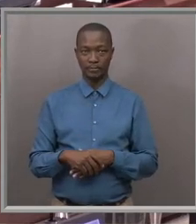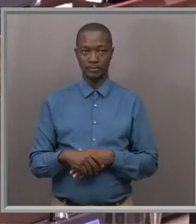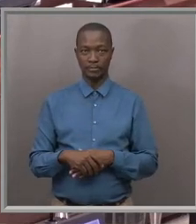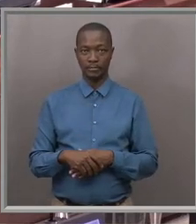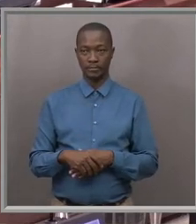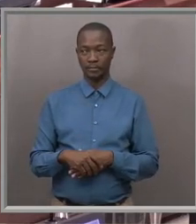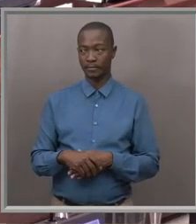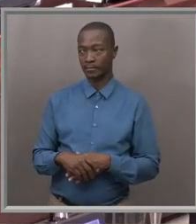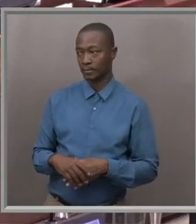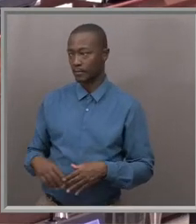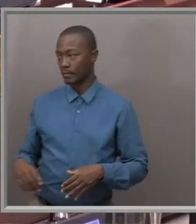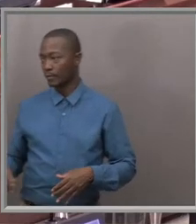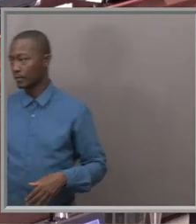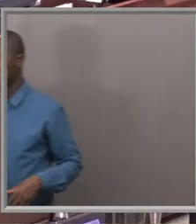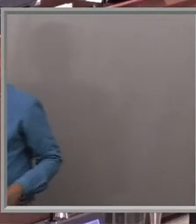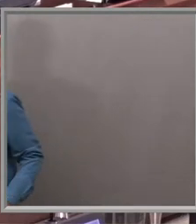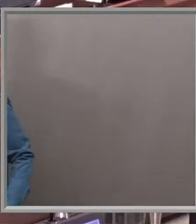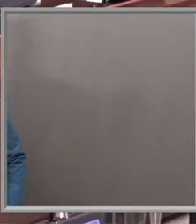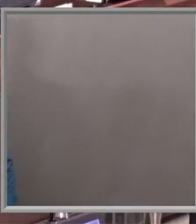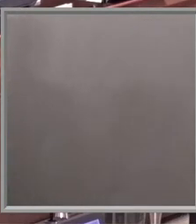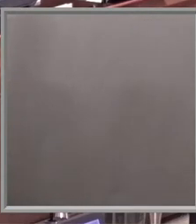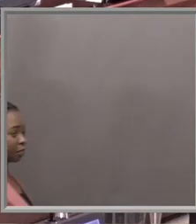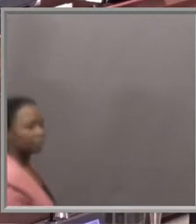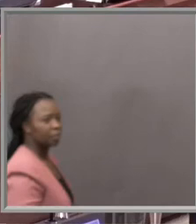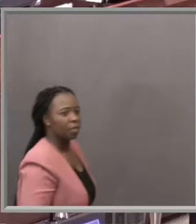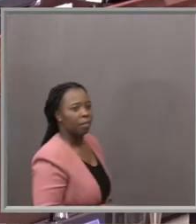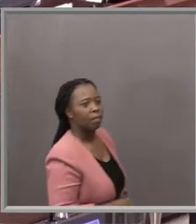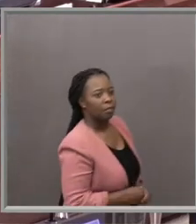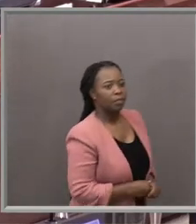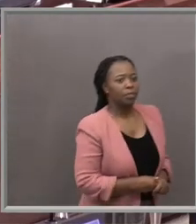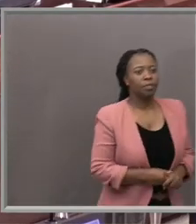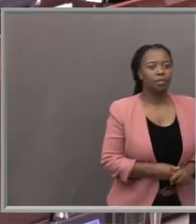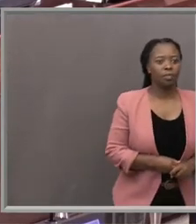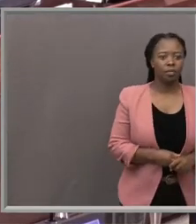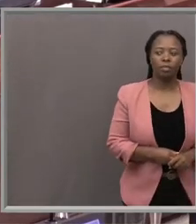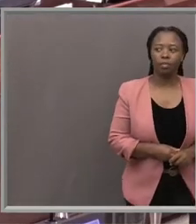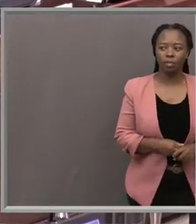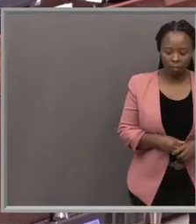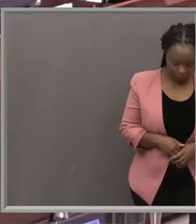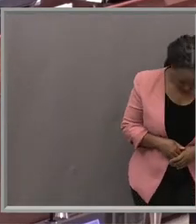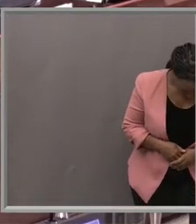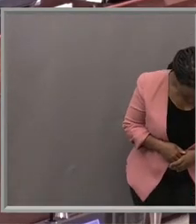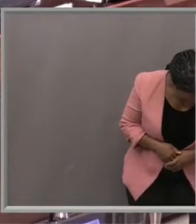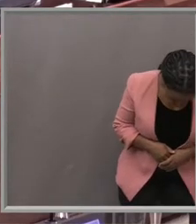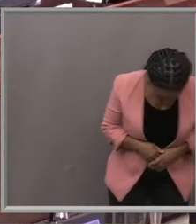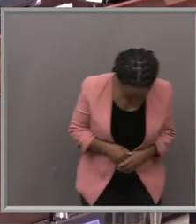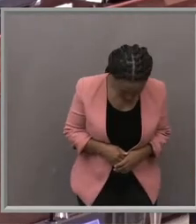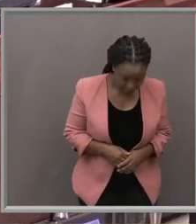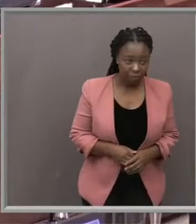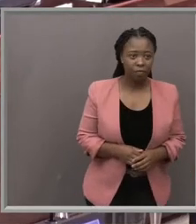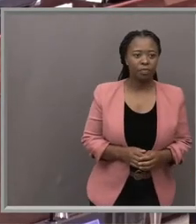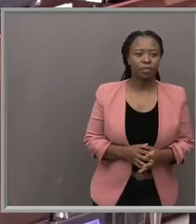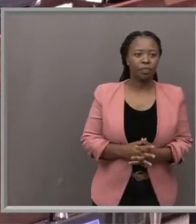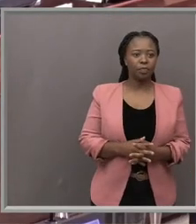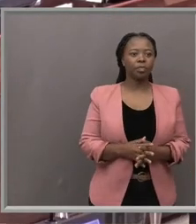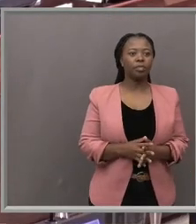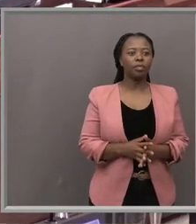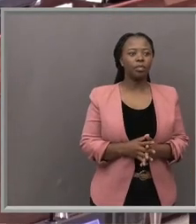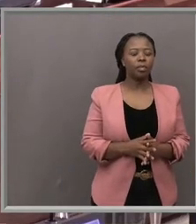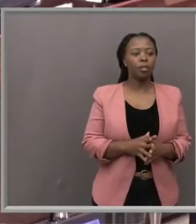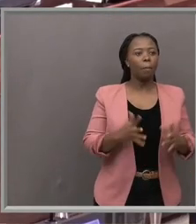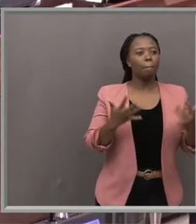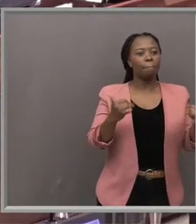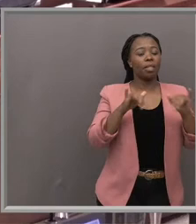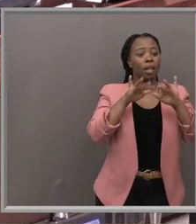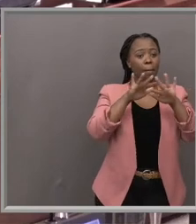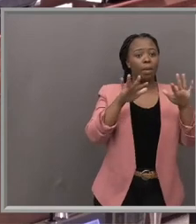an exercise in academic pontification. This is to recount profound loss that our